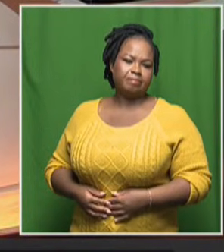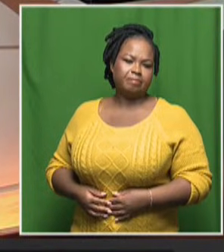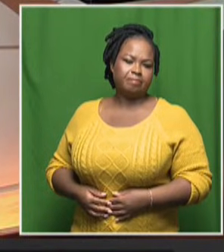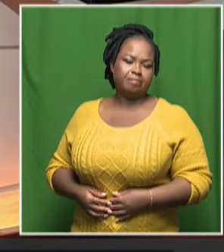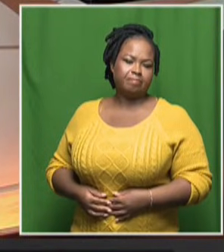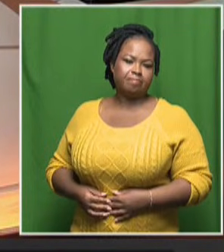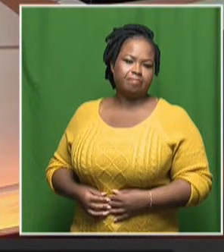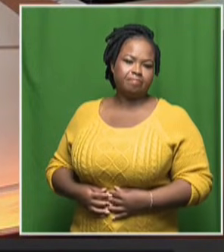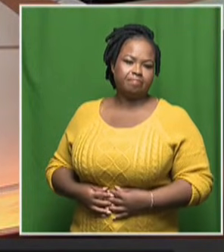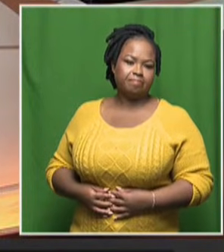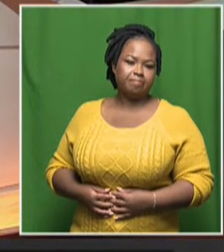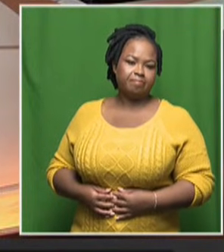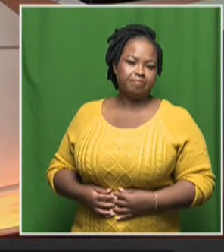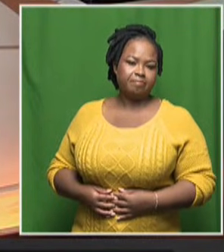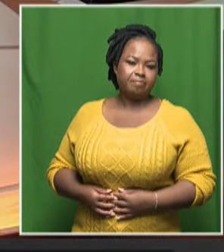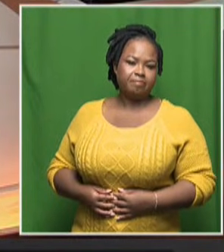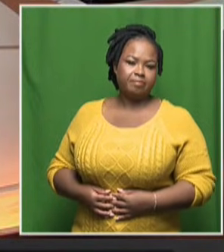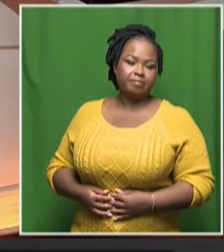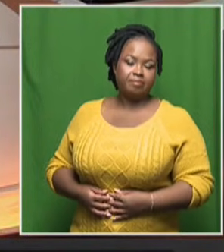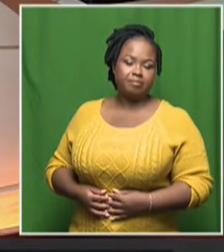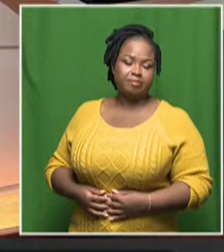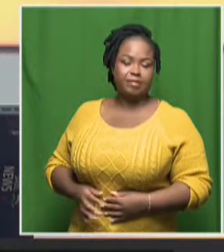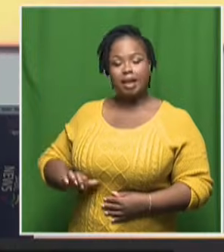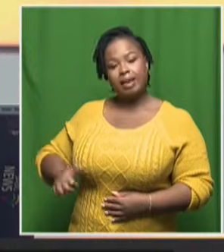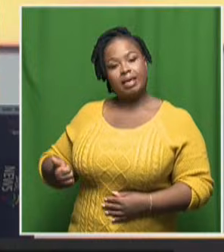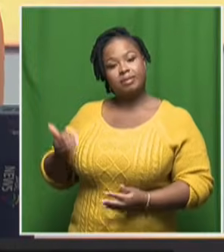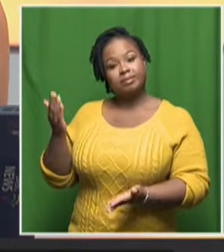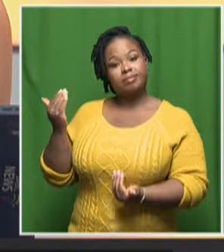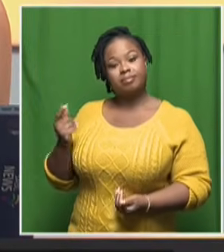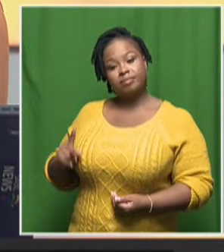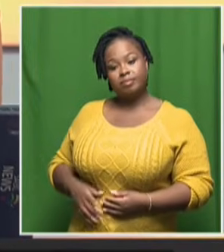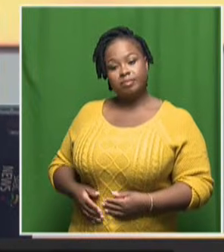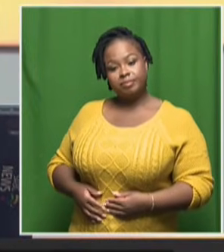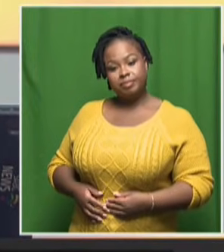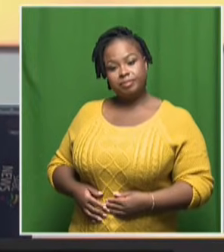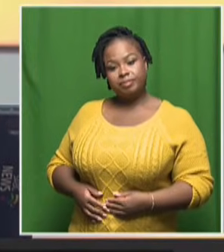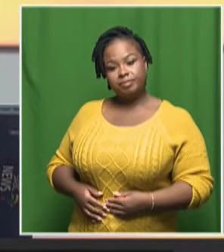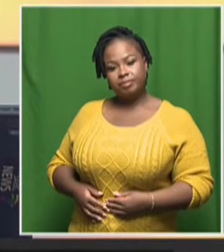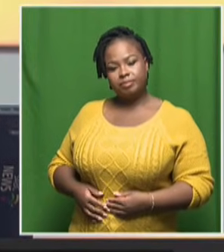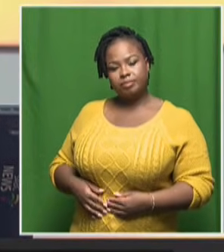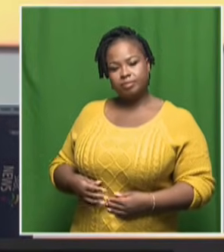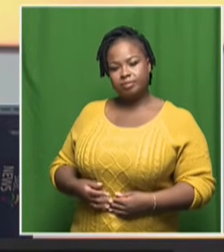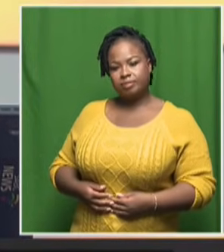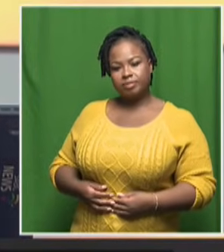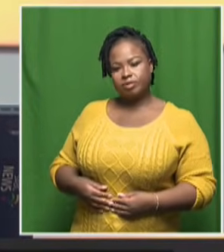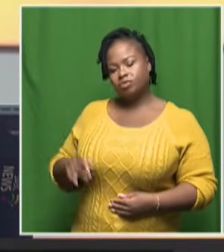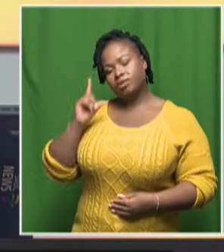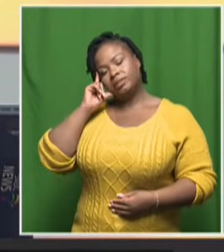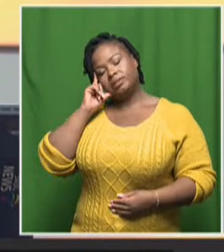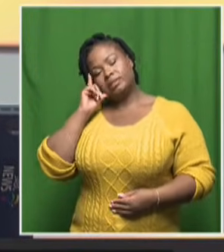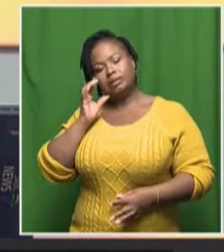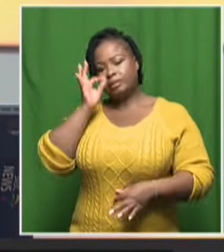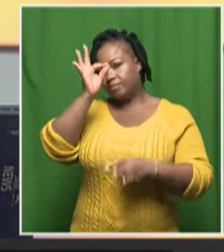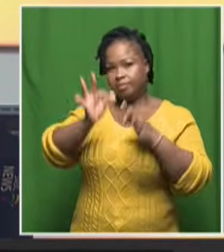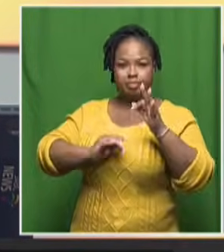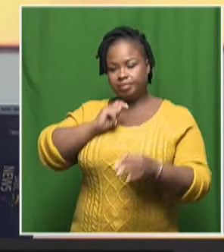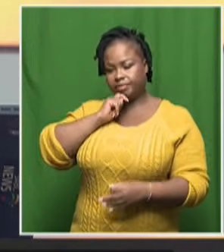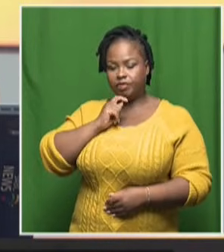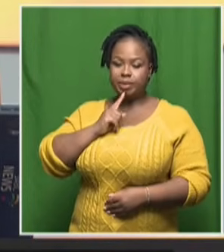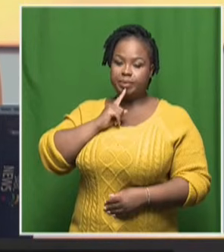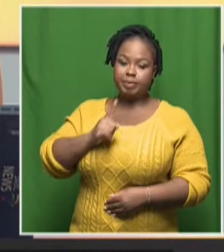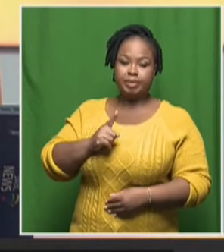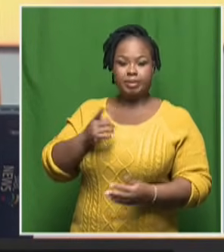animals. What's in there for the next edition? Because our karaoke's added. Are we going to have a sleepover at some point? Can the